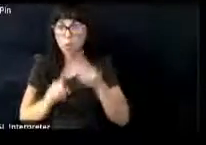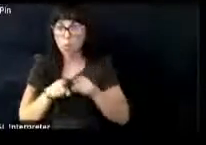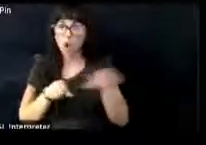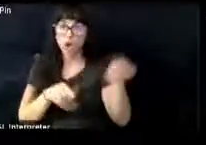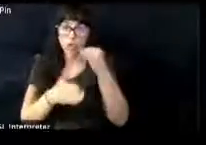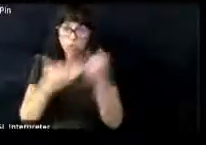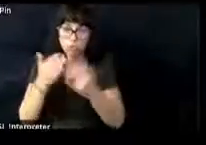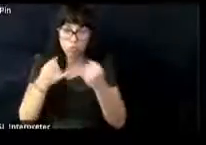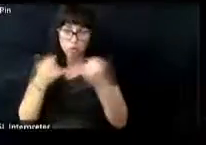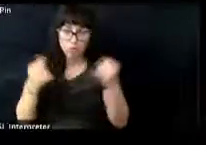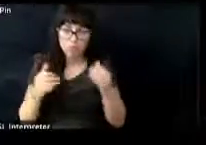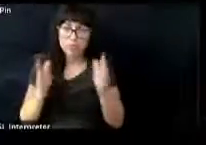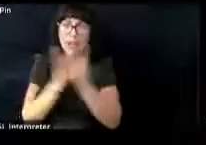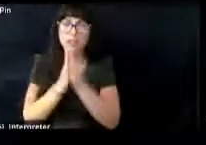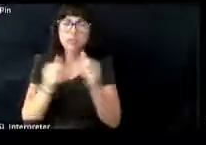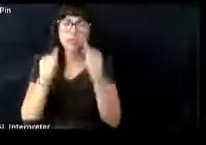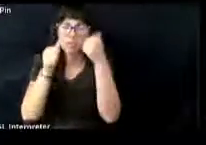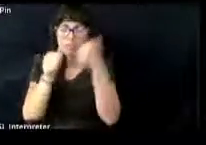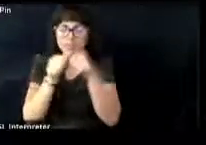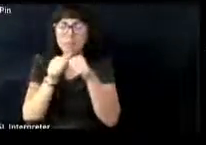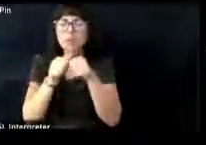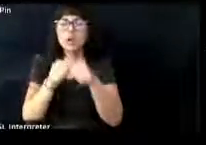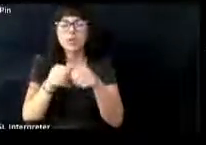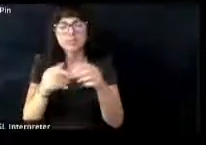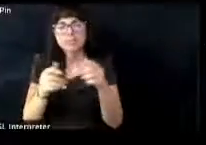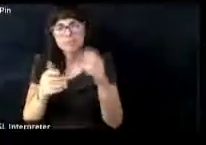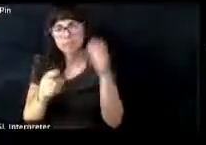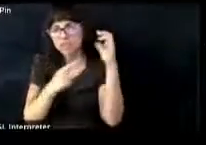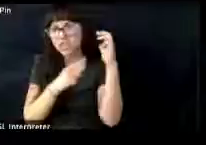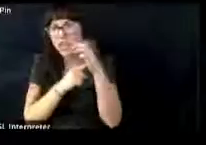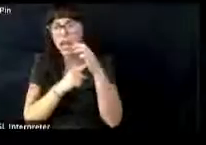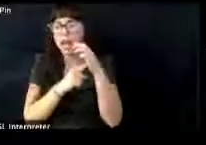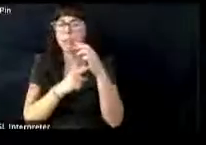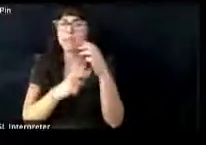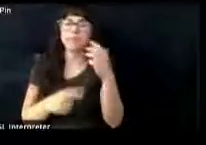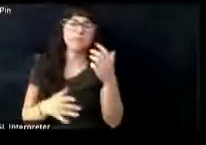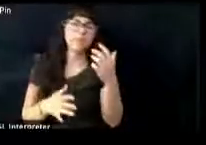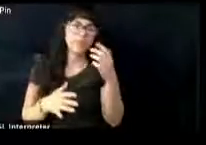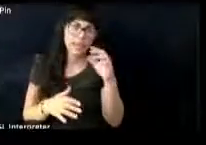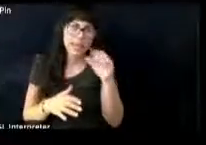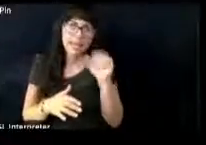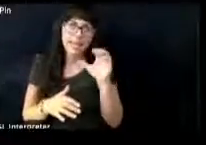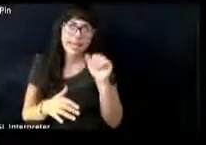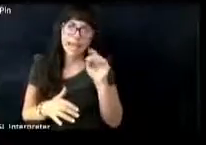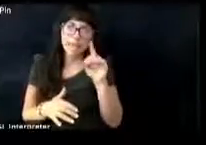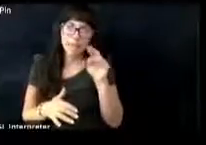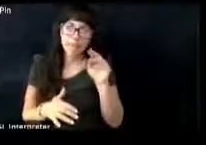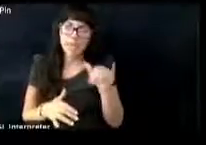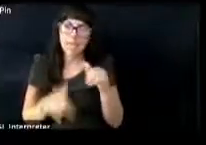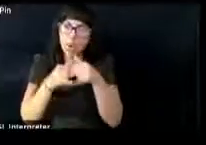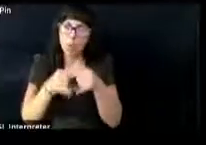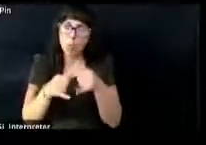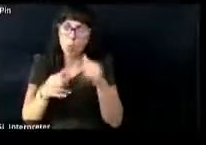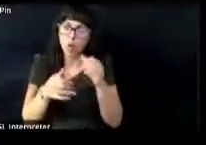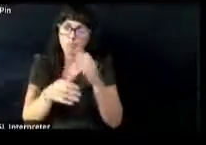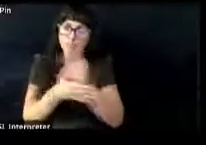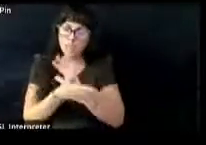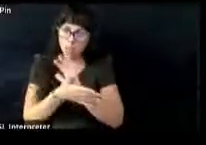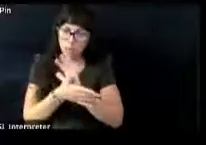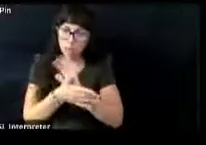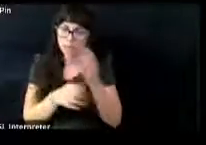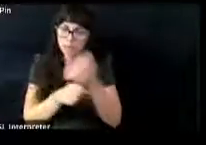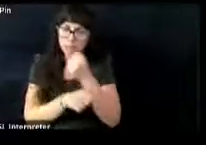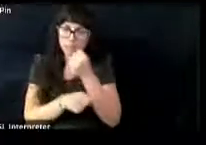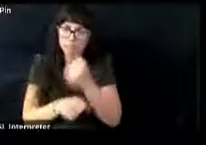that you remember this masterpiece, Academy Award winning film. And remember that Mulholland separates more than just one side of a mountain from